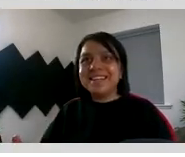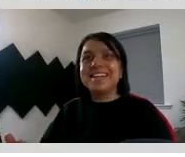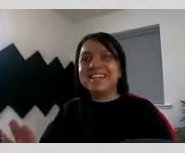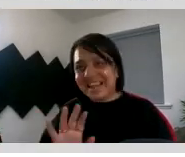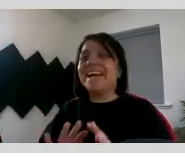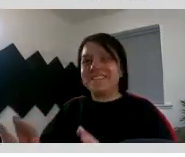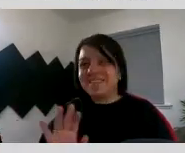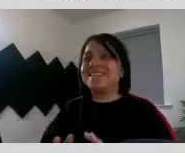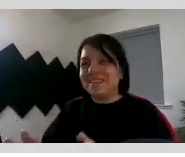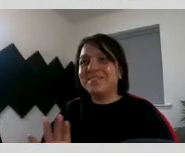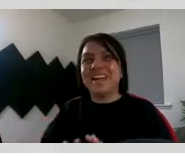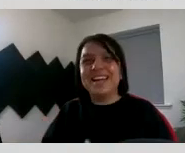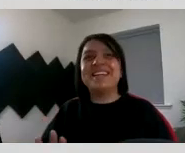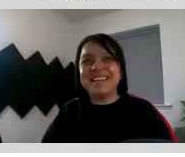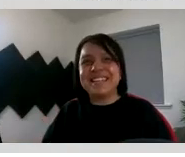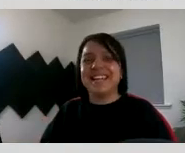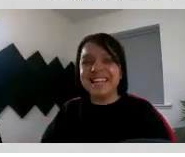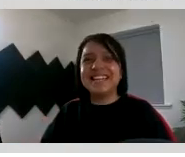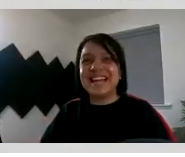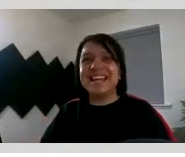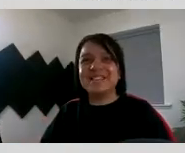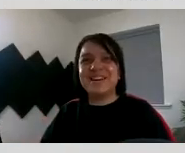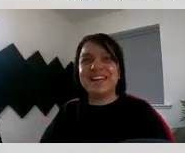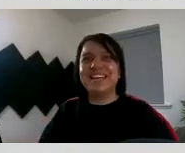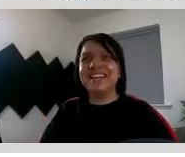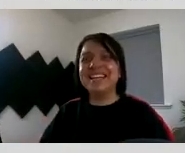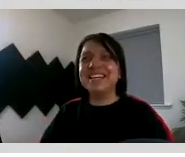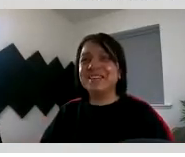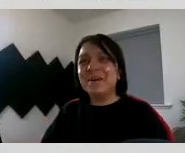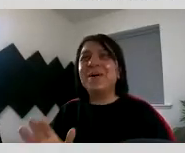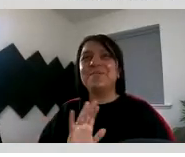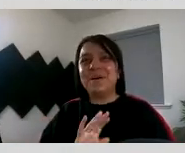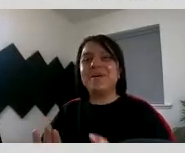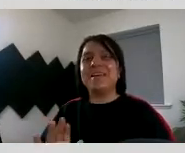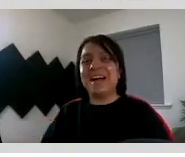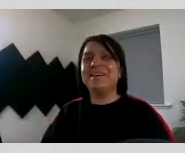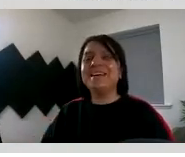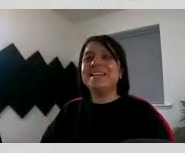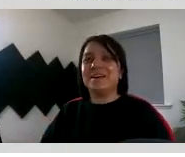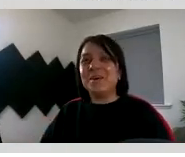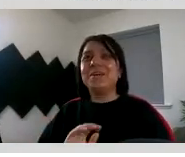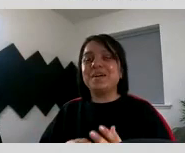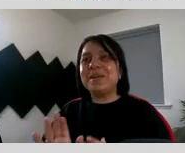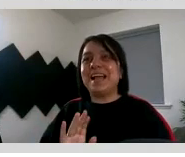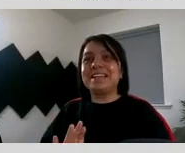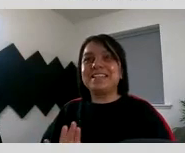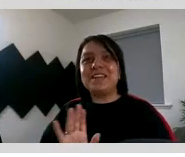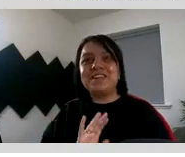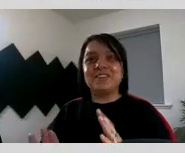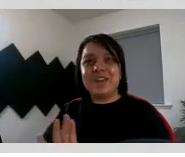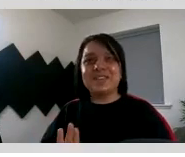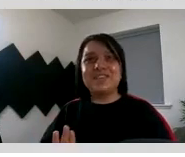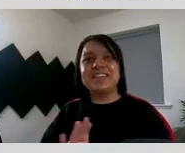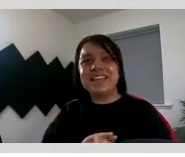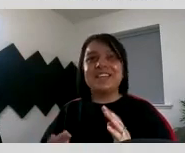Roadman. Yeah, that's right, Simon. I like it. That's the way. You're all roadmen now. So you're all going to be gangster in your